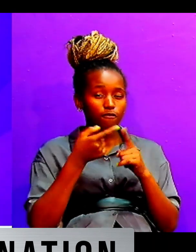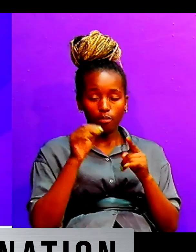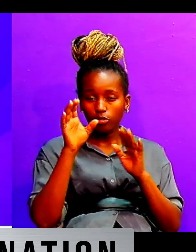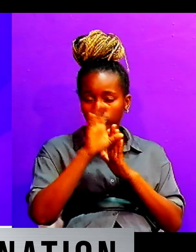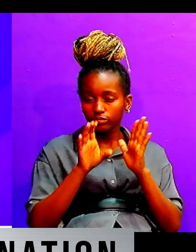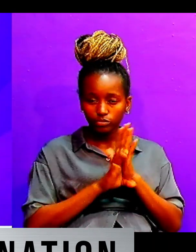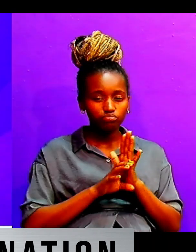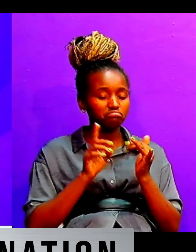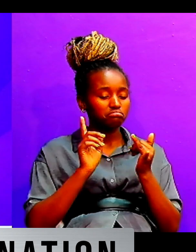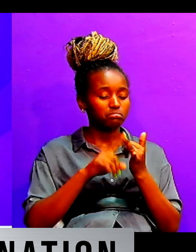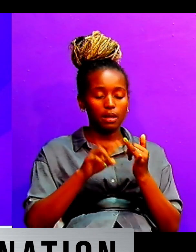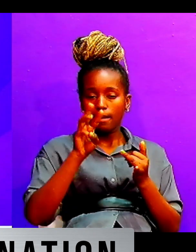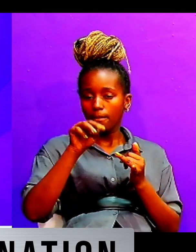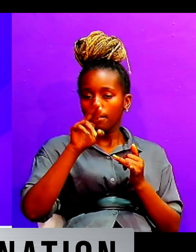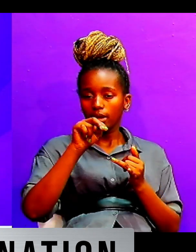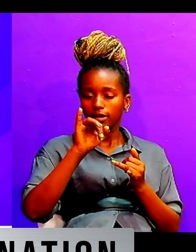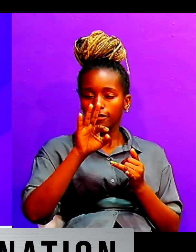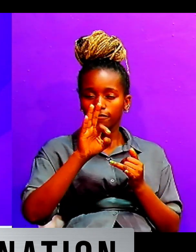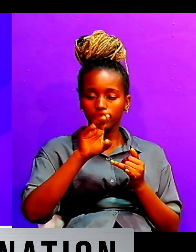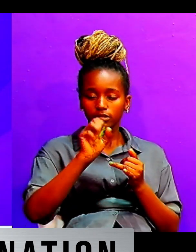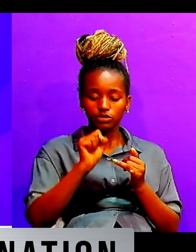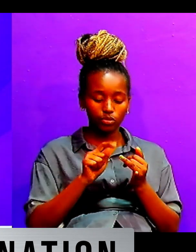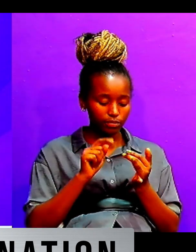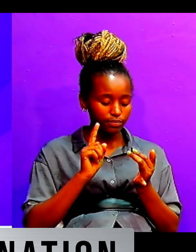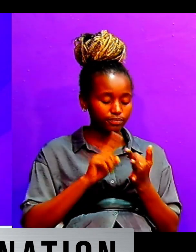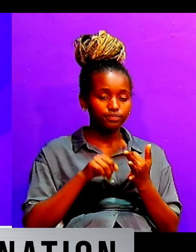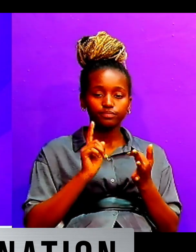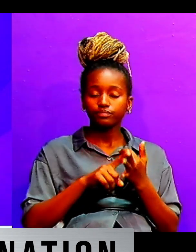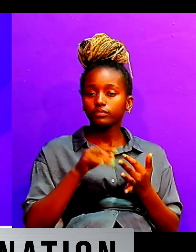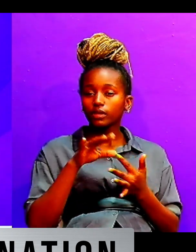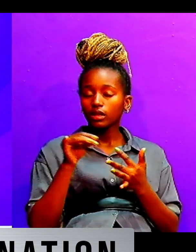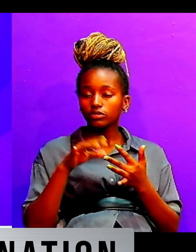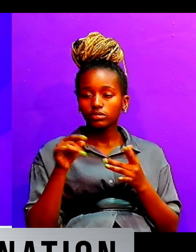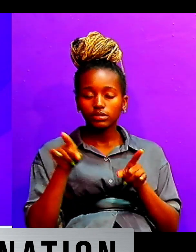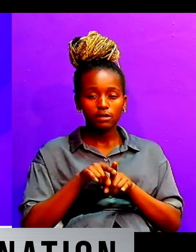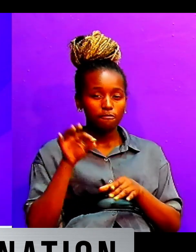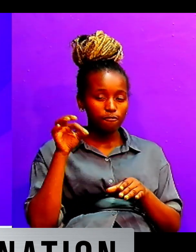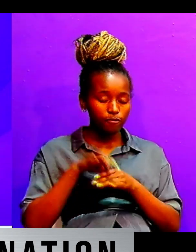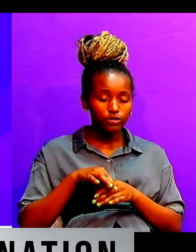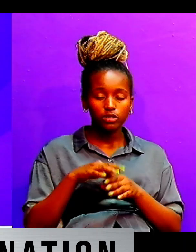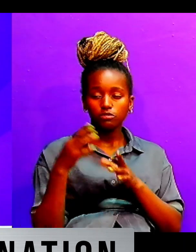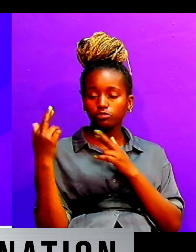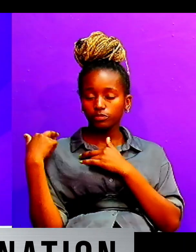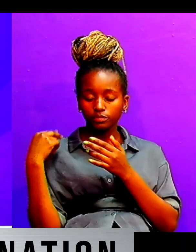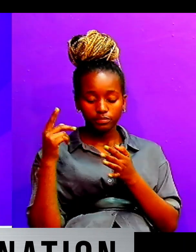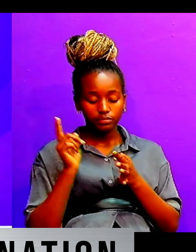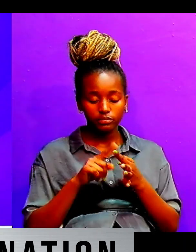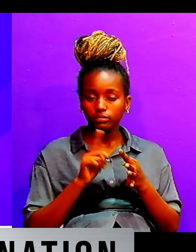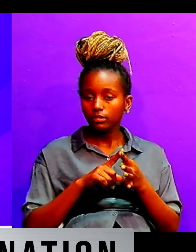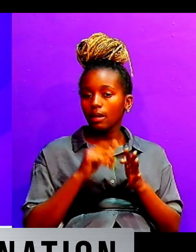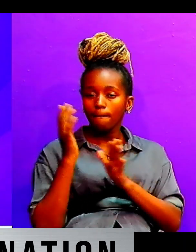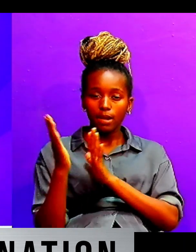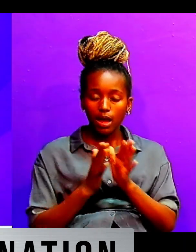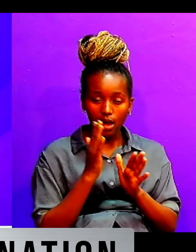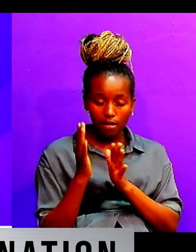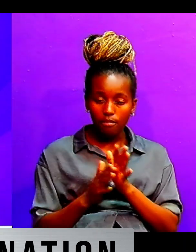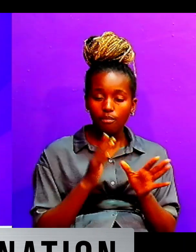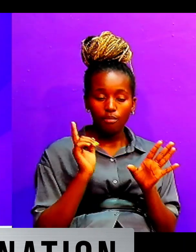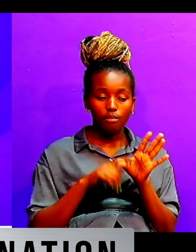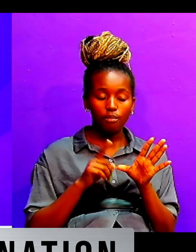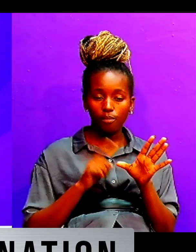manifesto, to the election and nomination rules, to our strategic plan, and to now